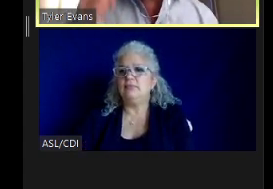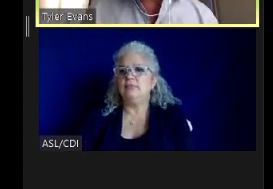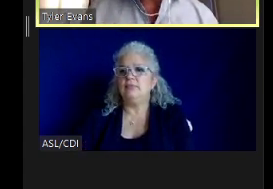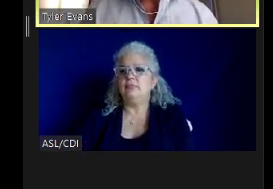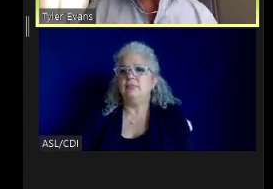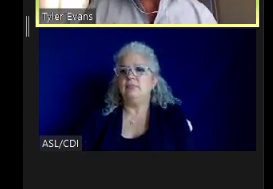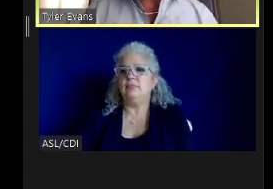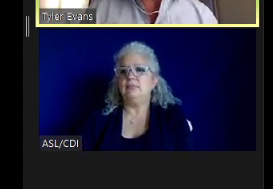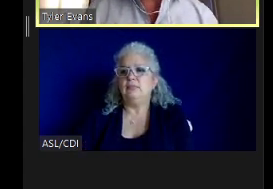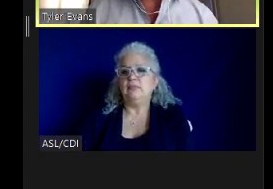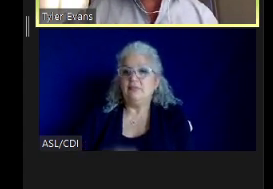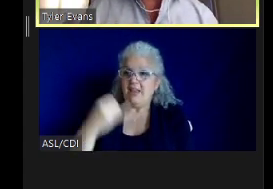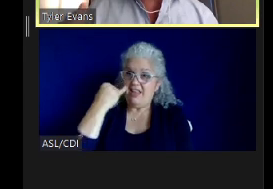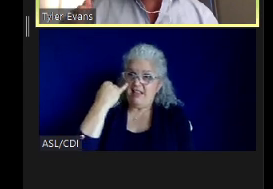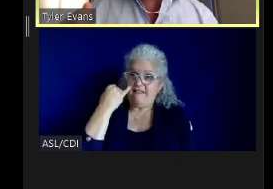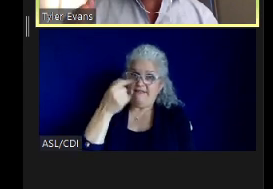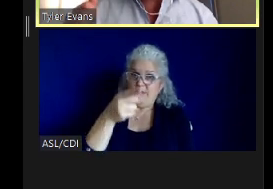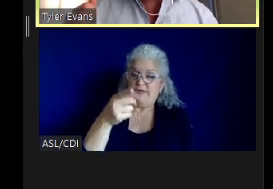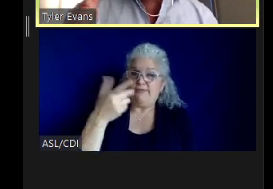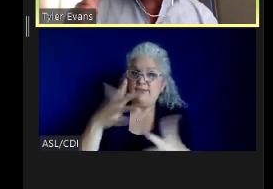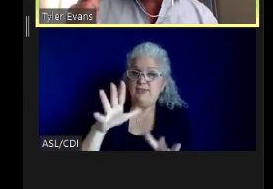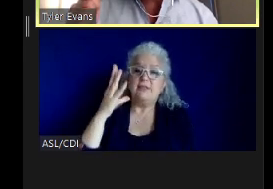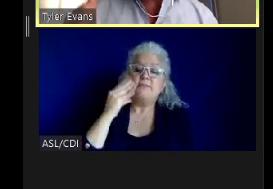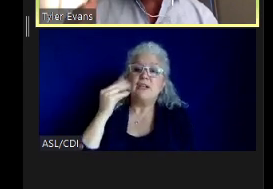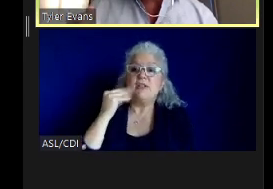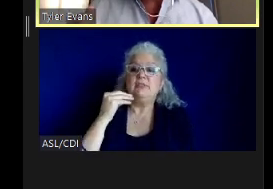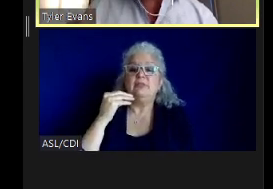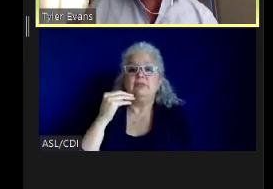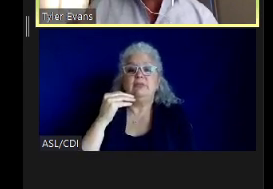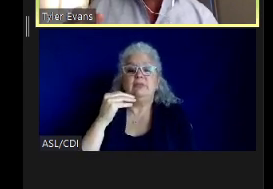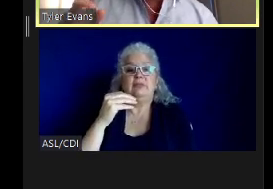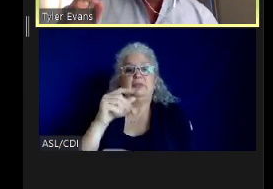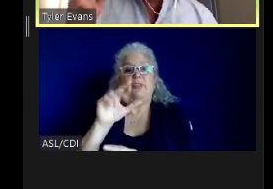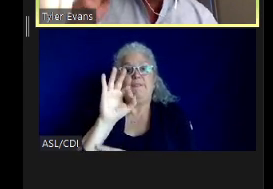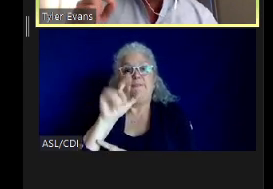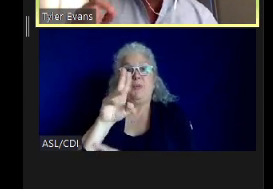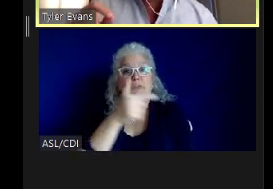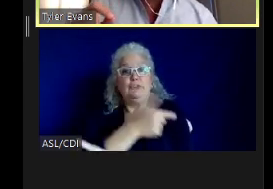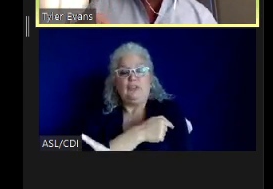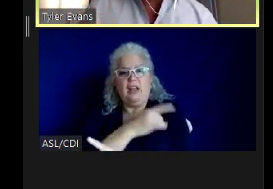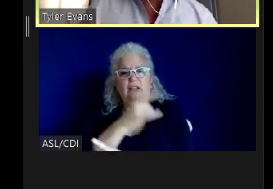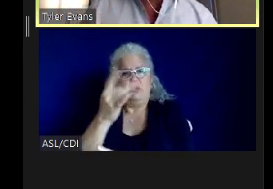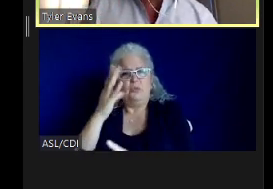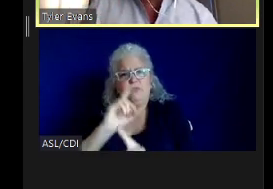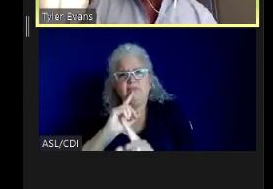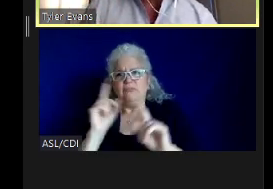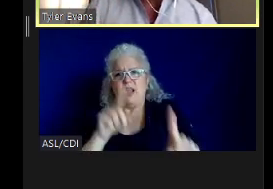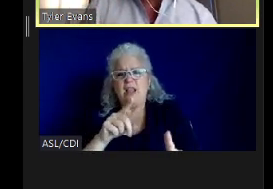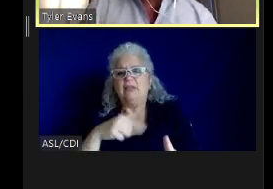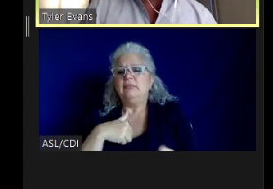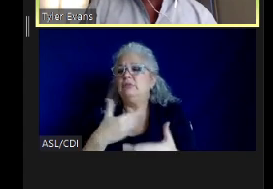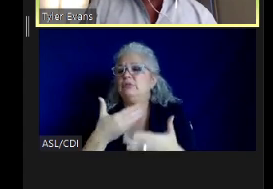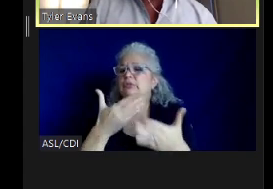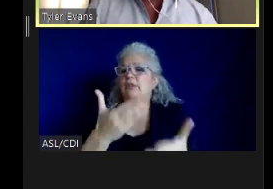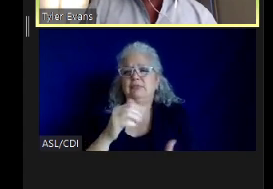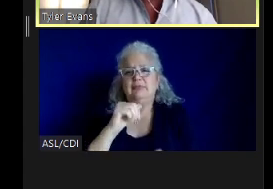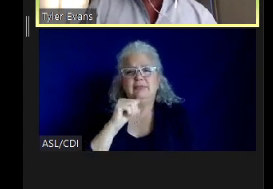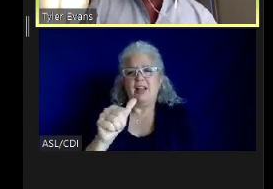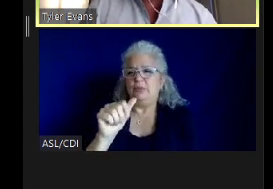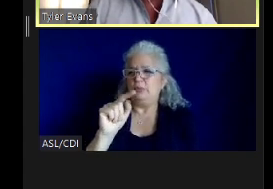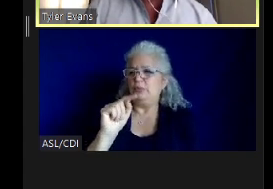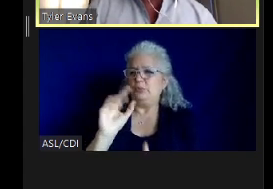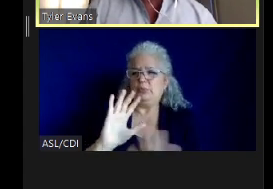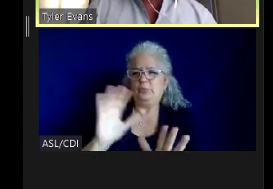for you. And if you specifically have any allergic reactions to the ingredients in the vaccine, then you should not. But